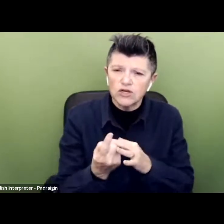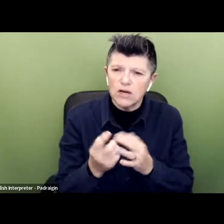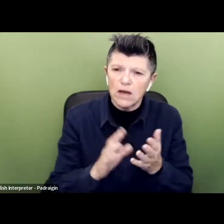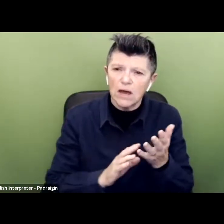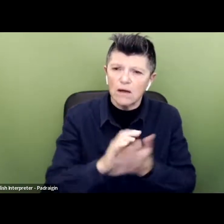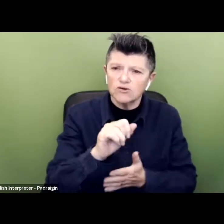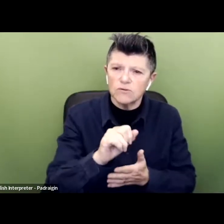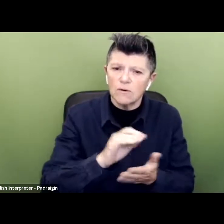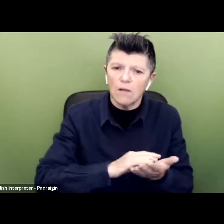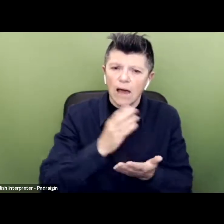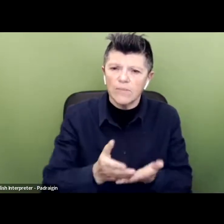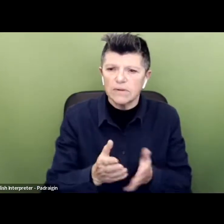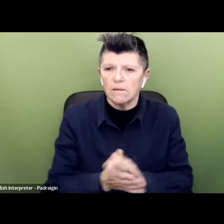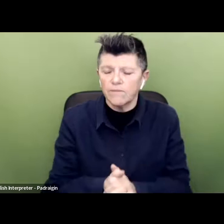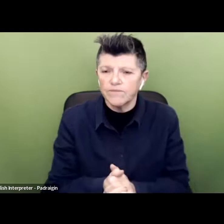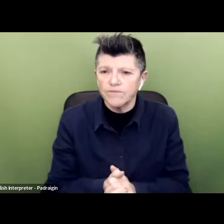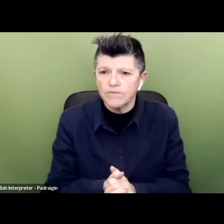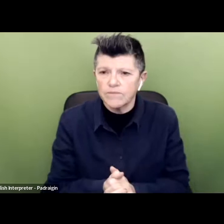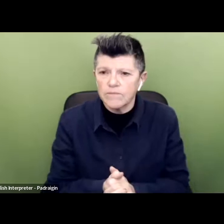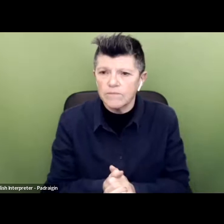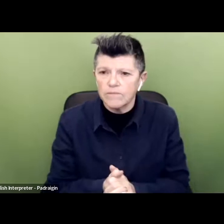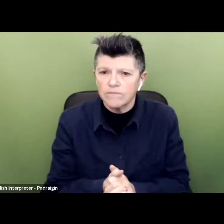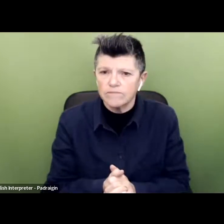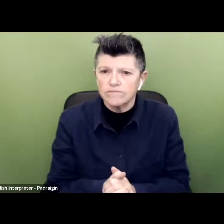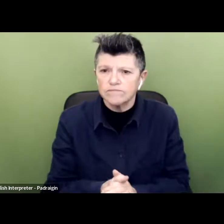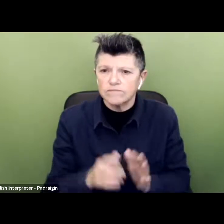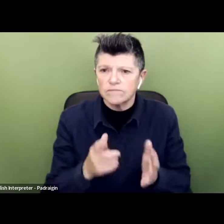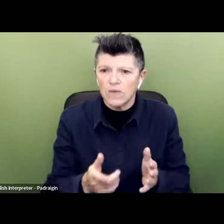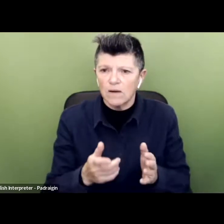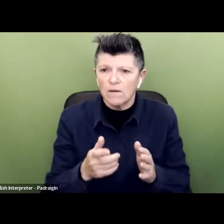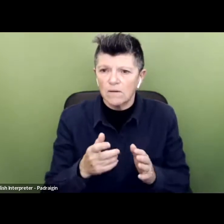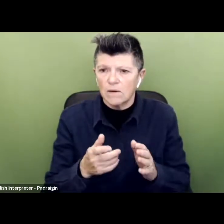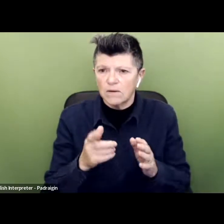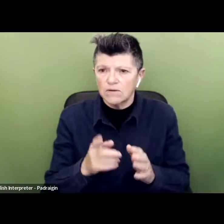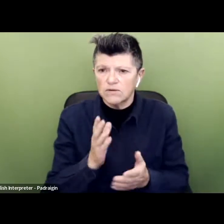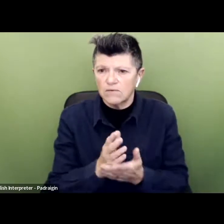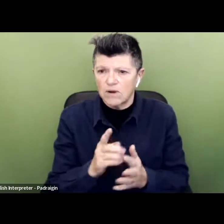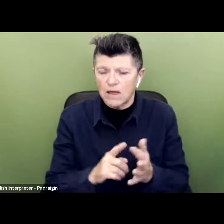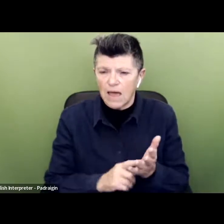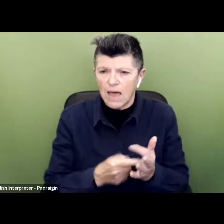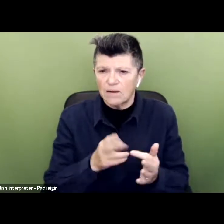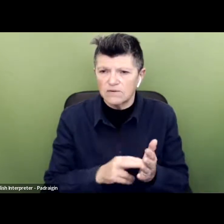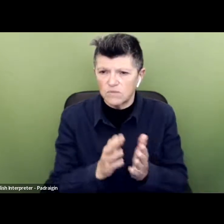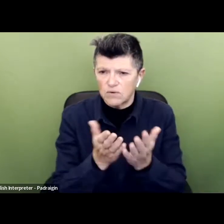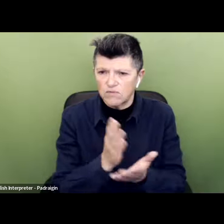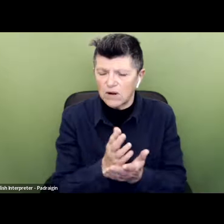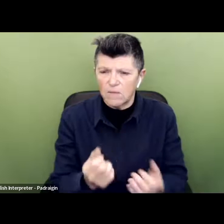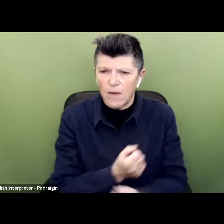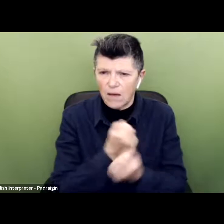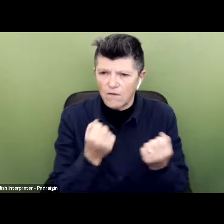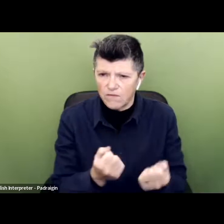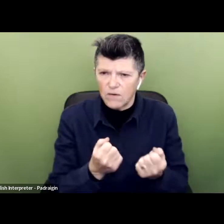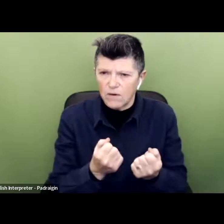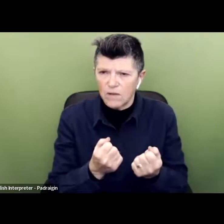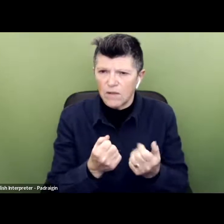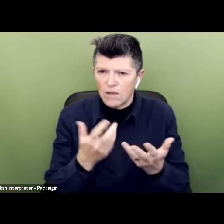cultural capital. So it's contested. I mean, I read Ellen's book as a really powerful and empirically works through example of how